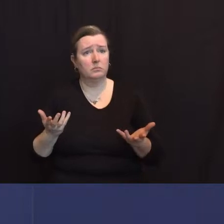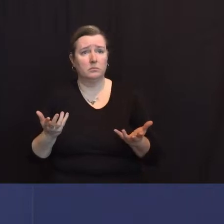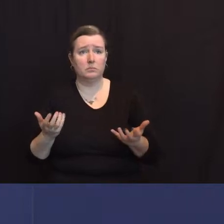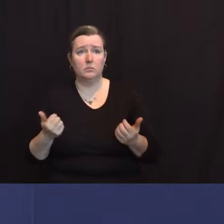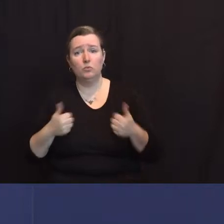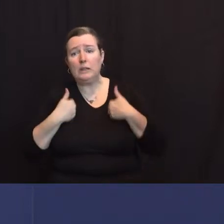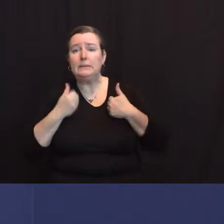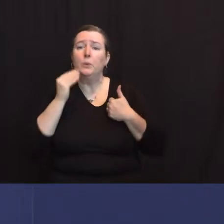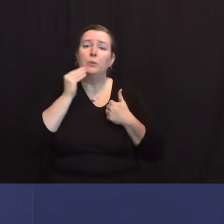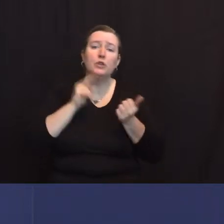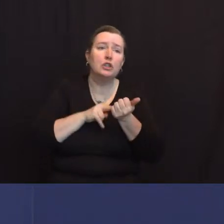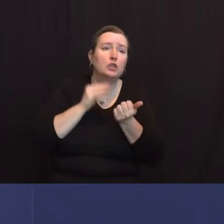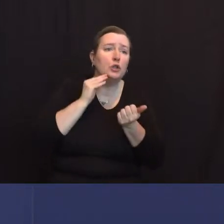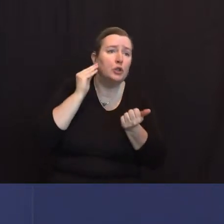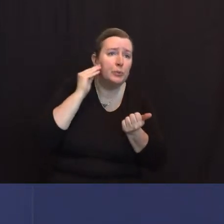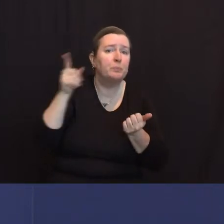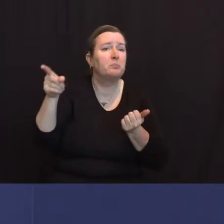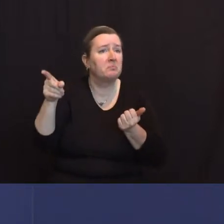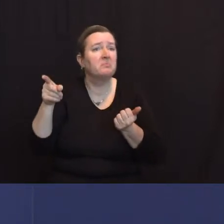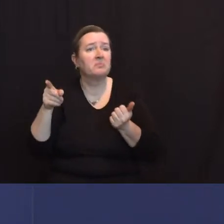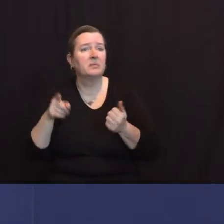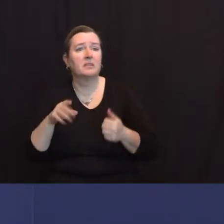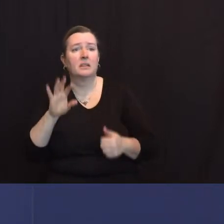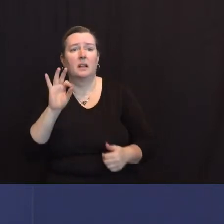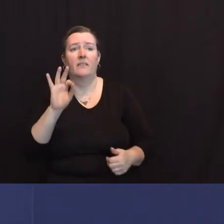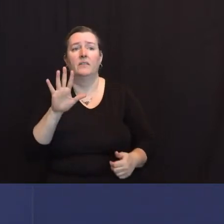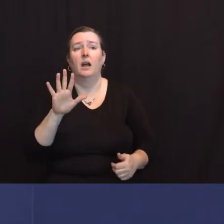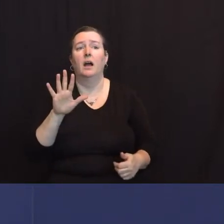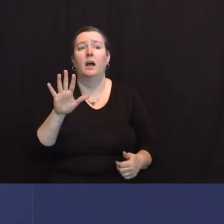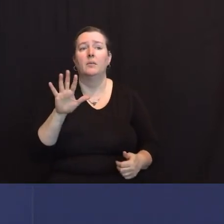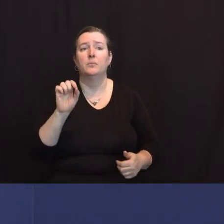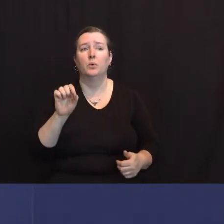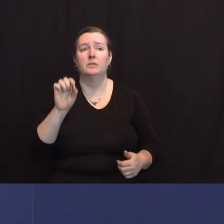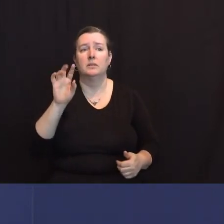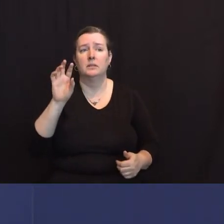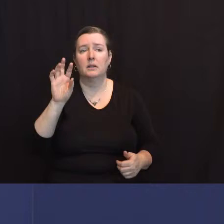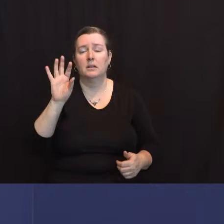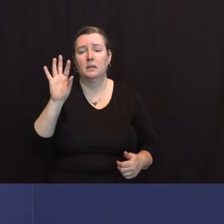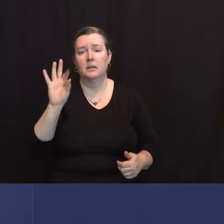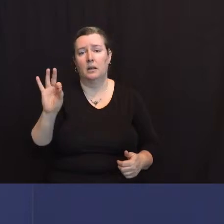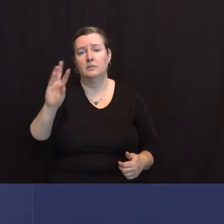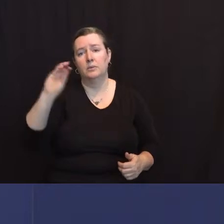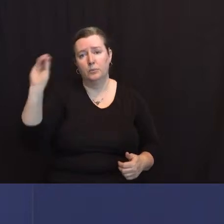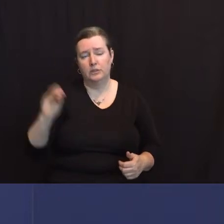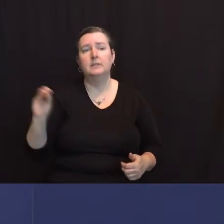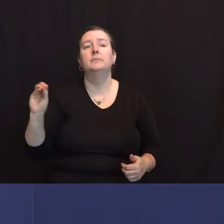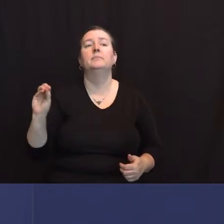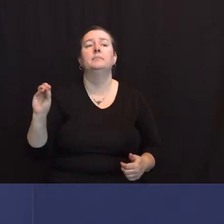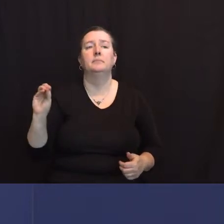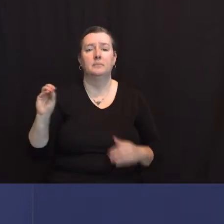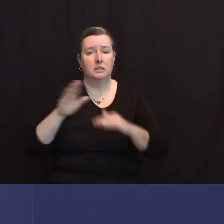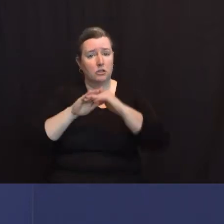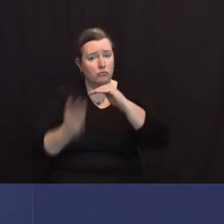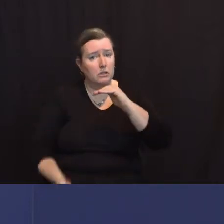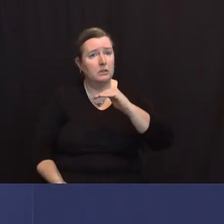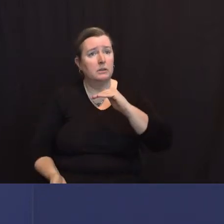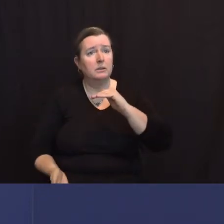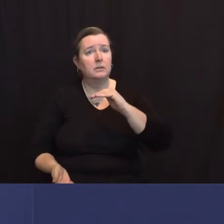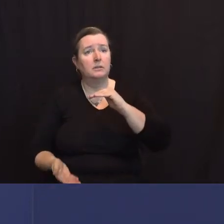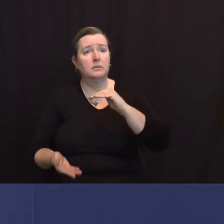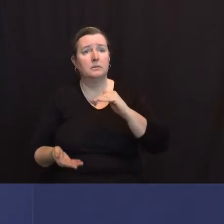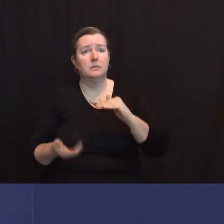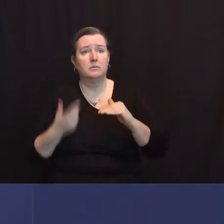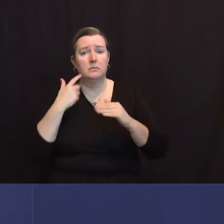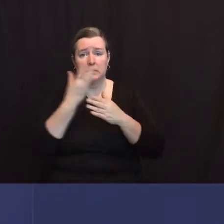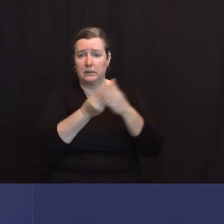95.9% decline in the weekly number of newly reported resident deaths. Between the same